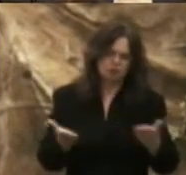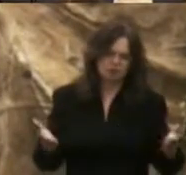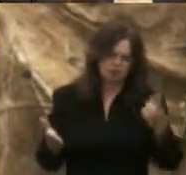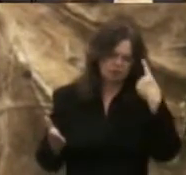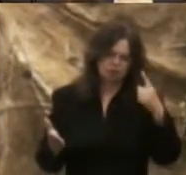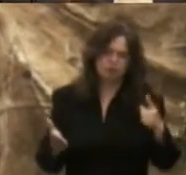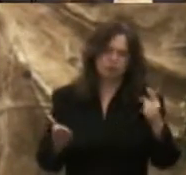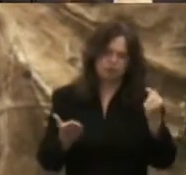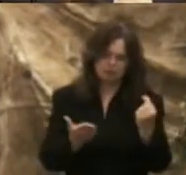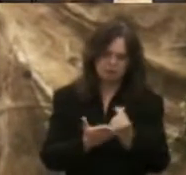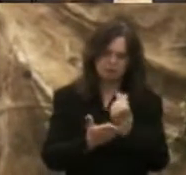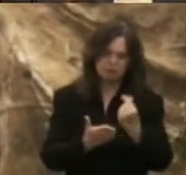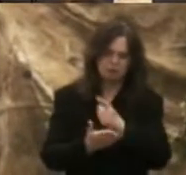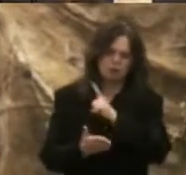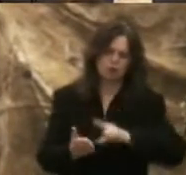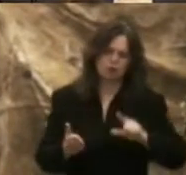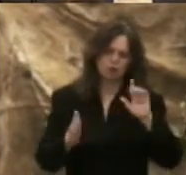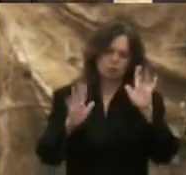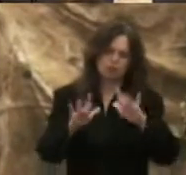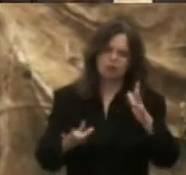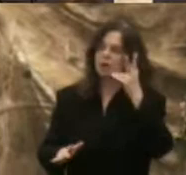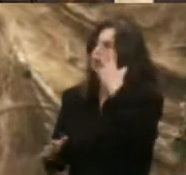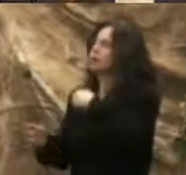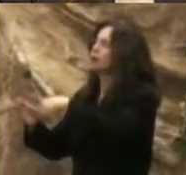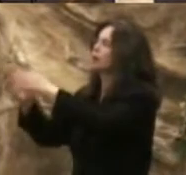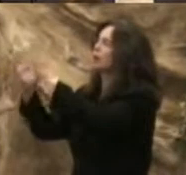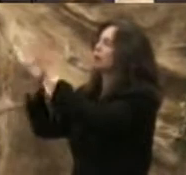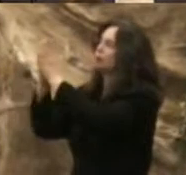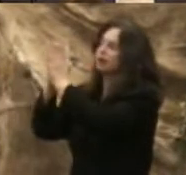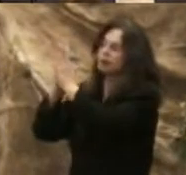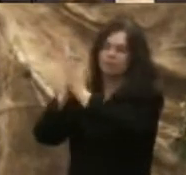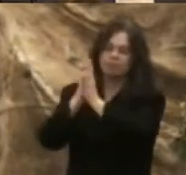of the gospel. Lord, in your mercy.